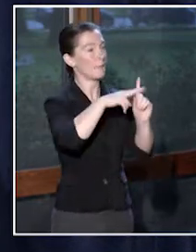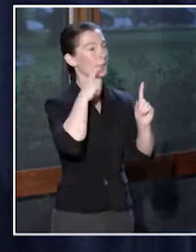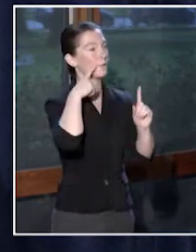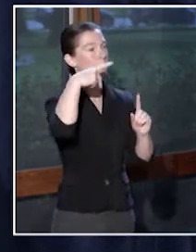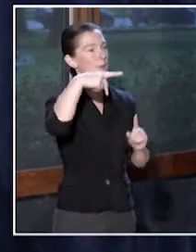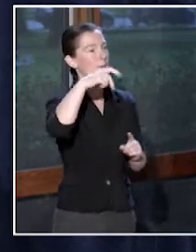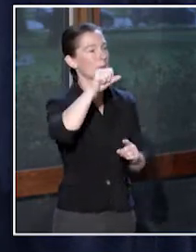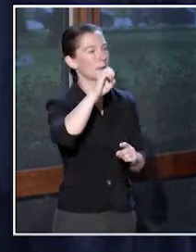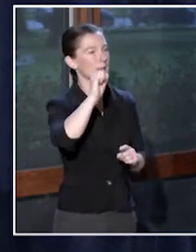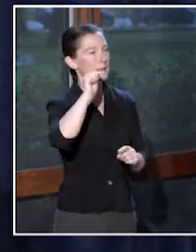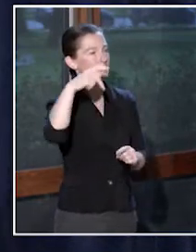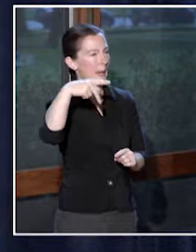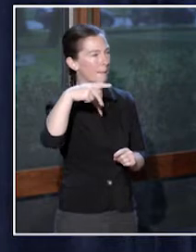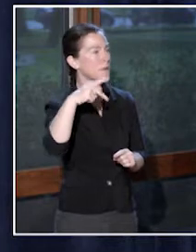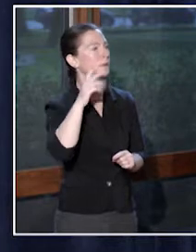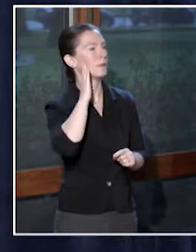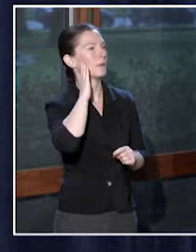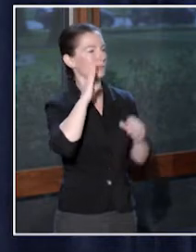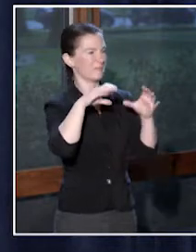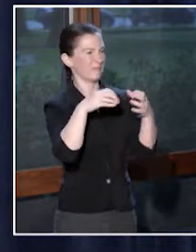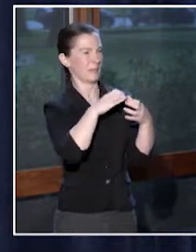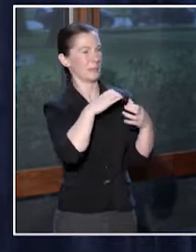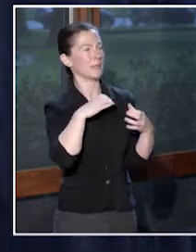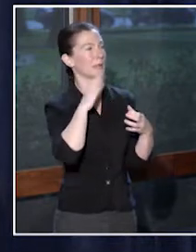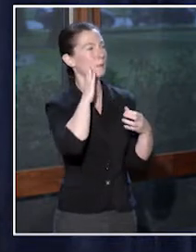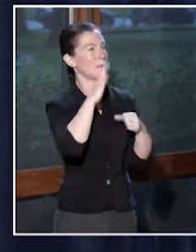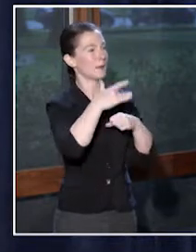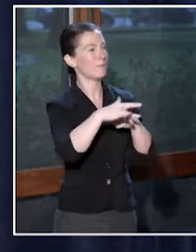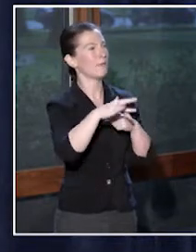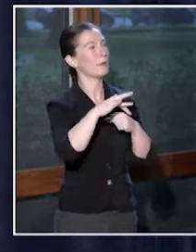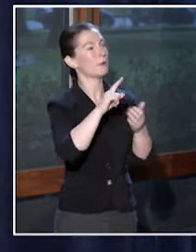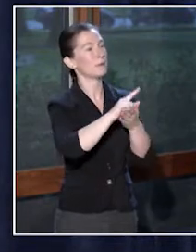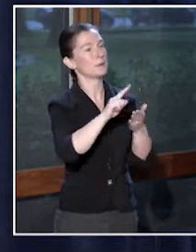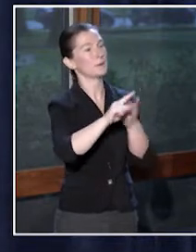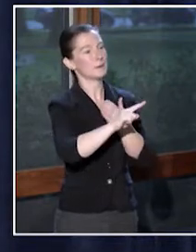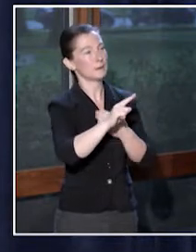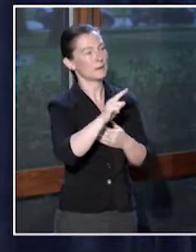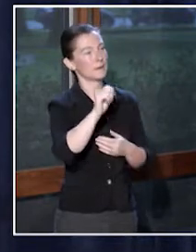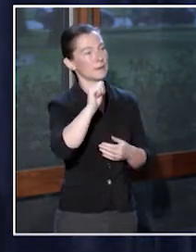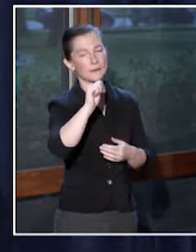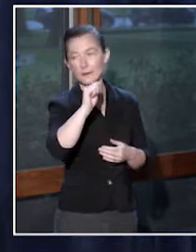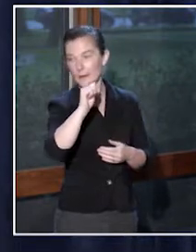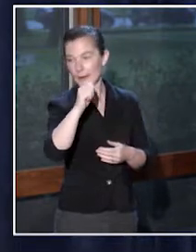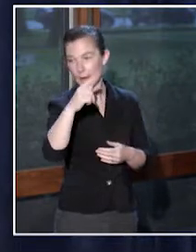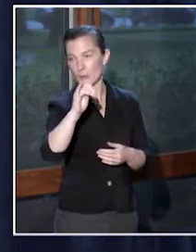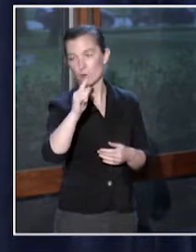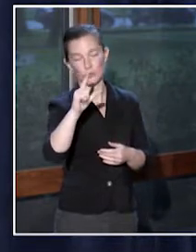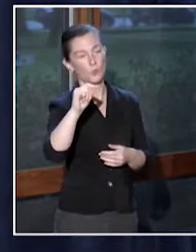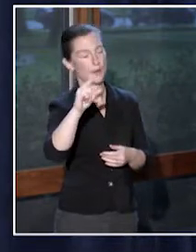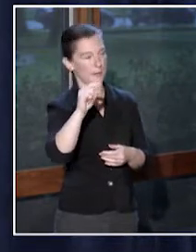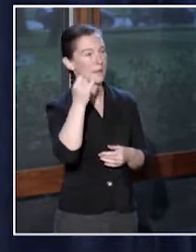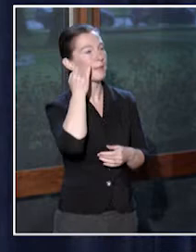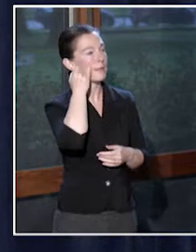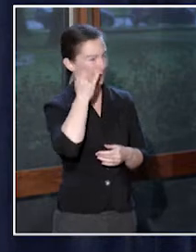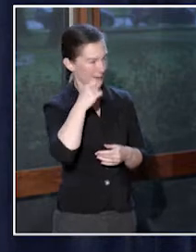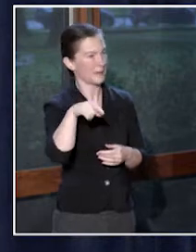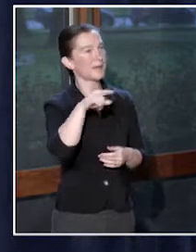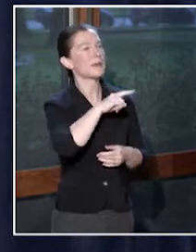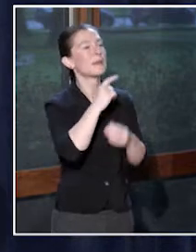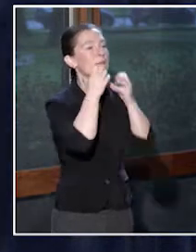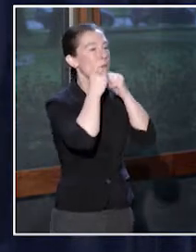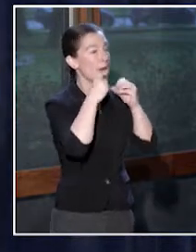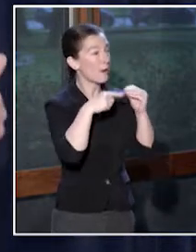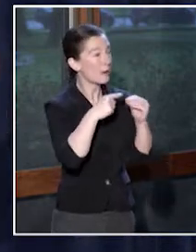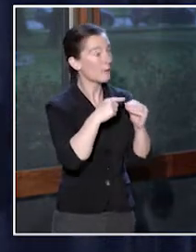made available next Friday, April 20th. If you care about policing, if you care about this city, if you